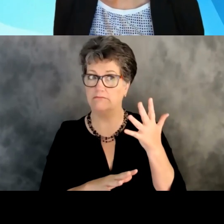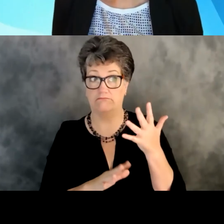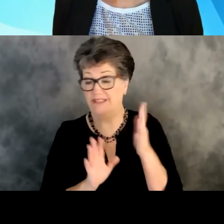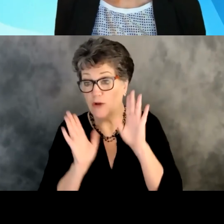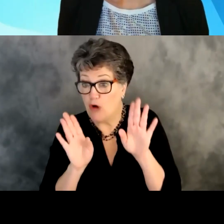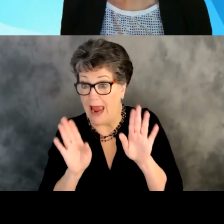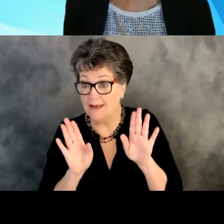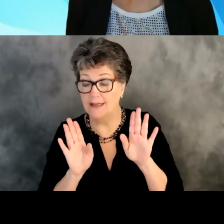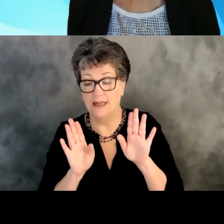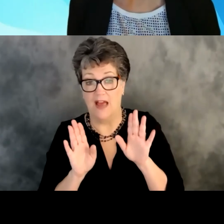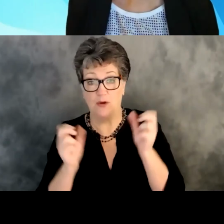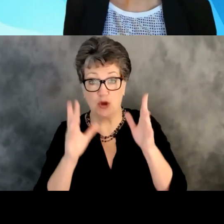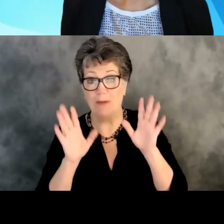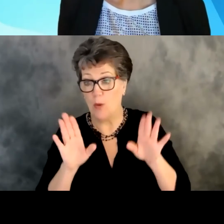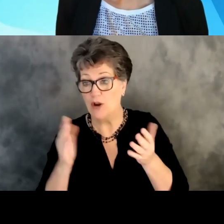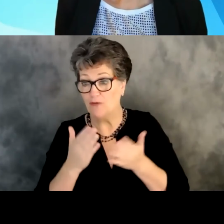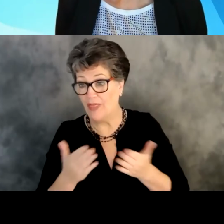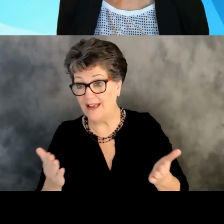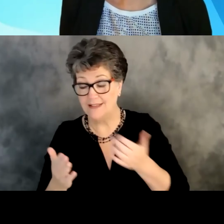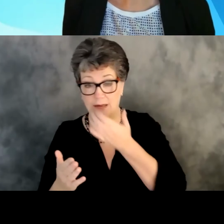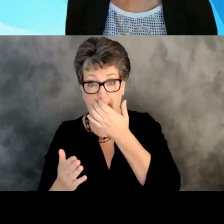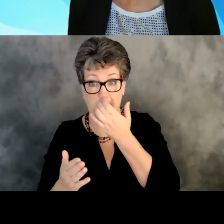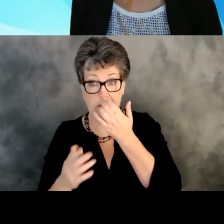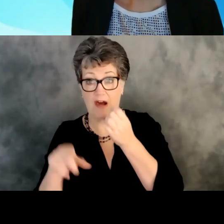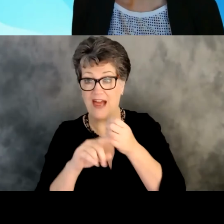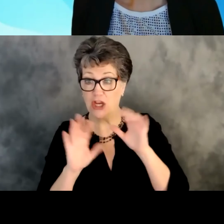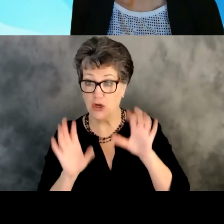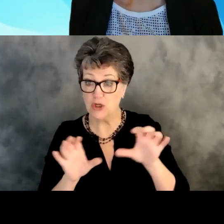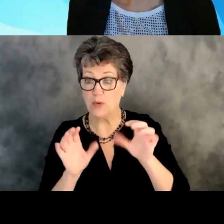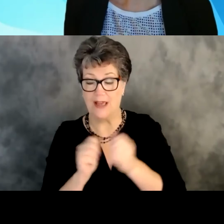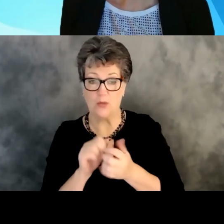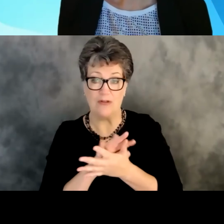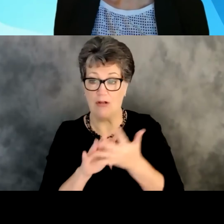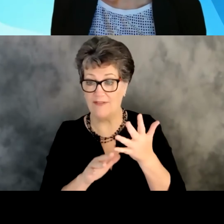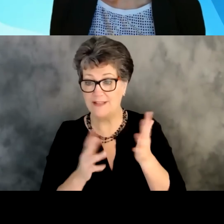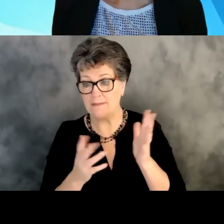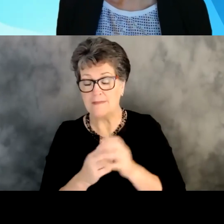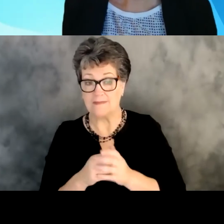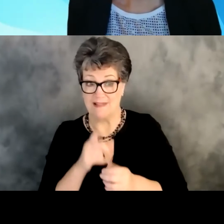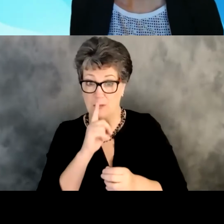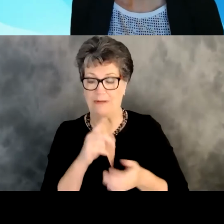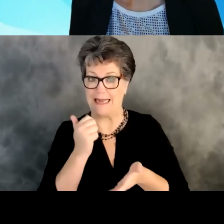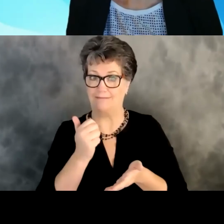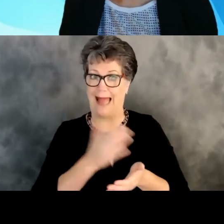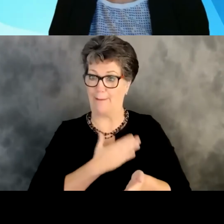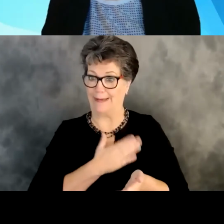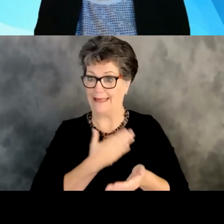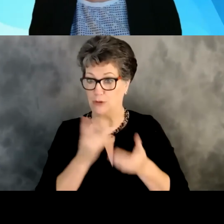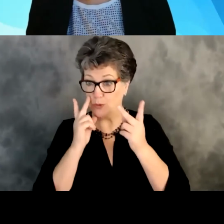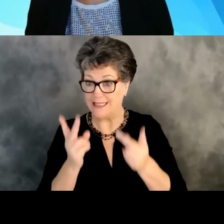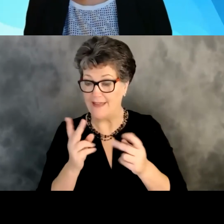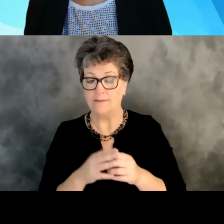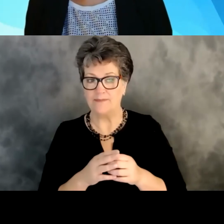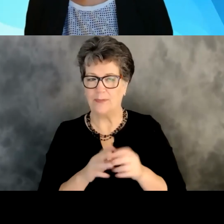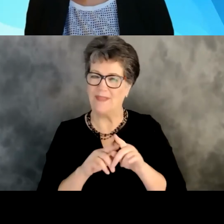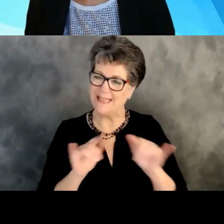and there's so many wonderful things that you're doing with all of this, and I'm really happy to see that. But at the